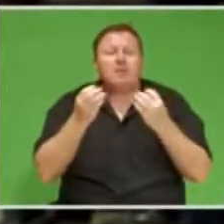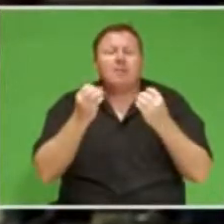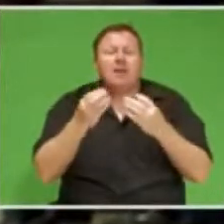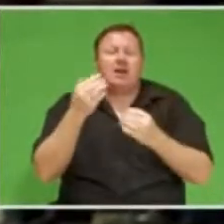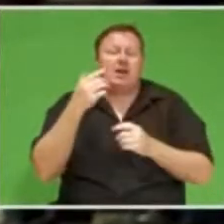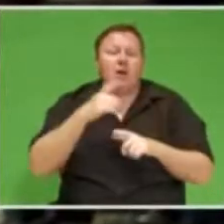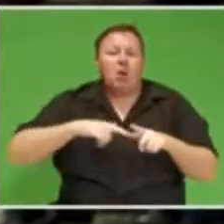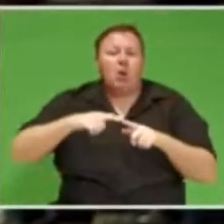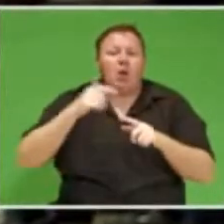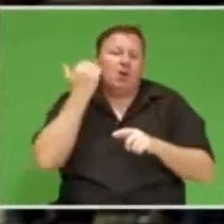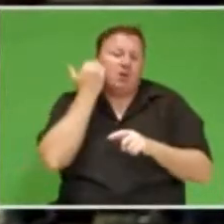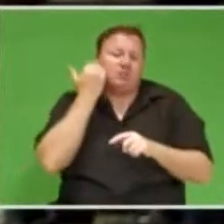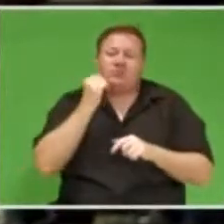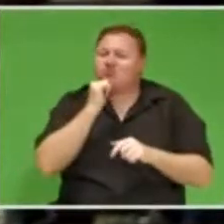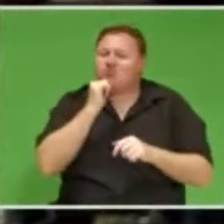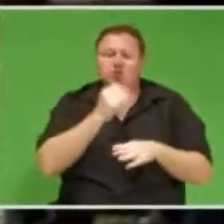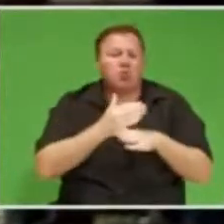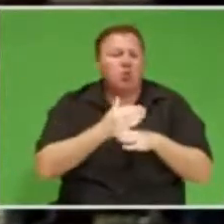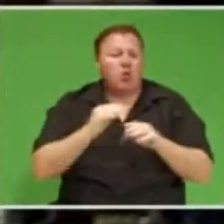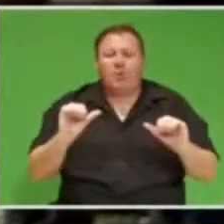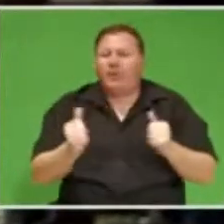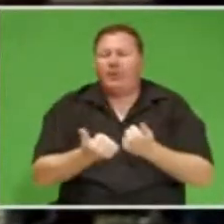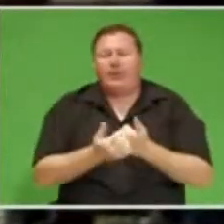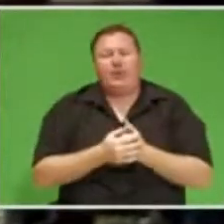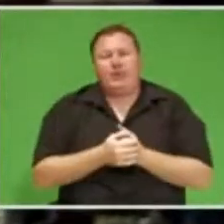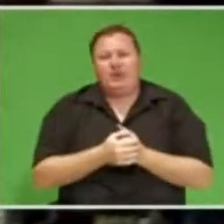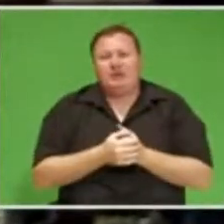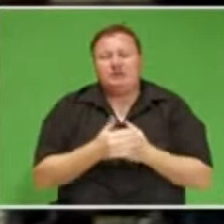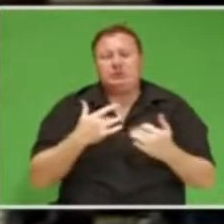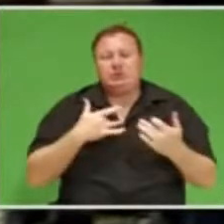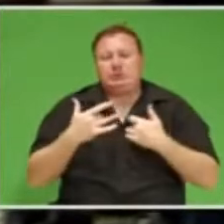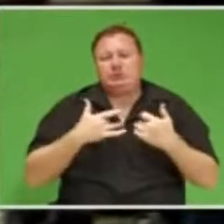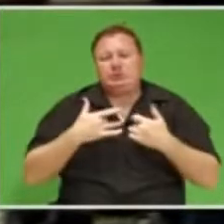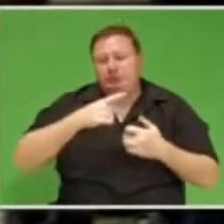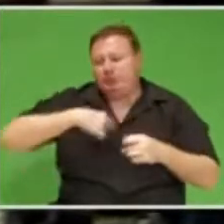governments remains an area of concern.